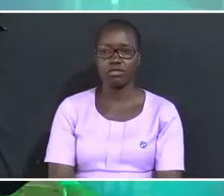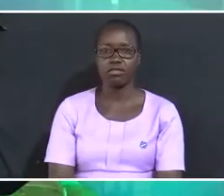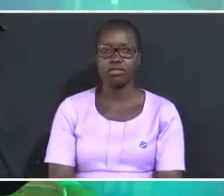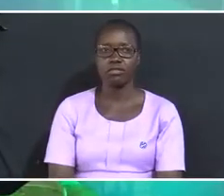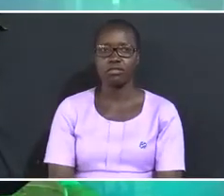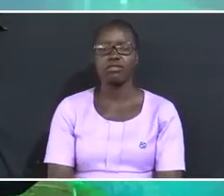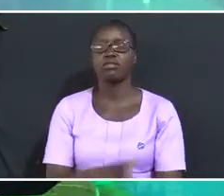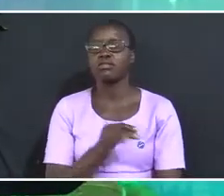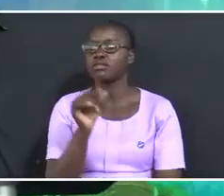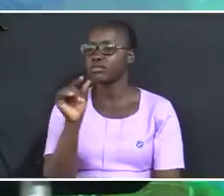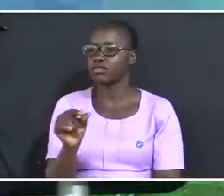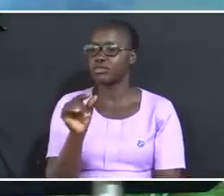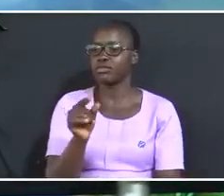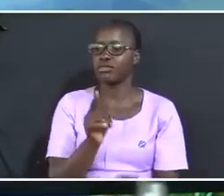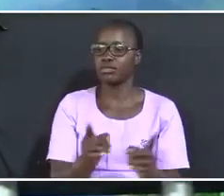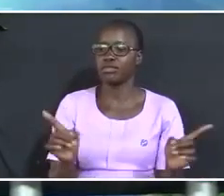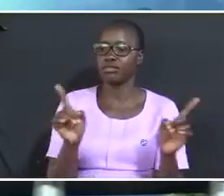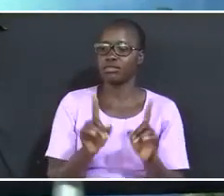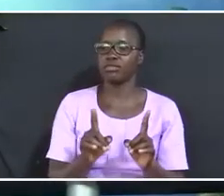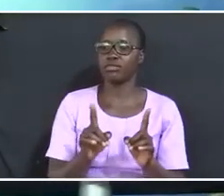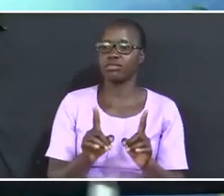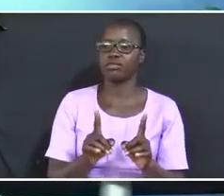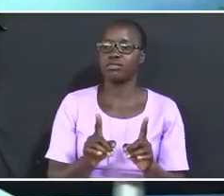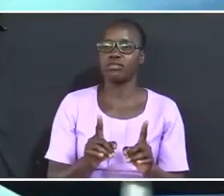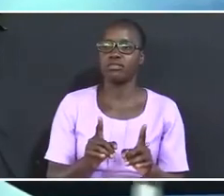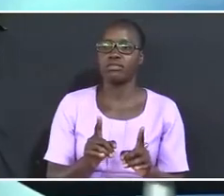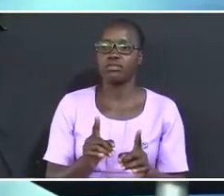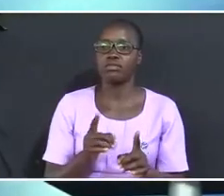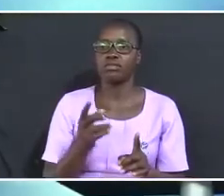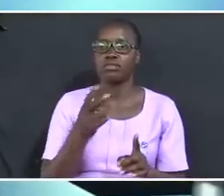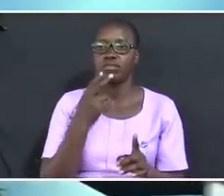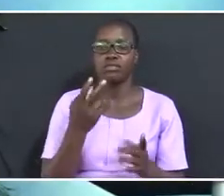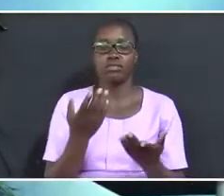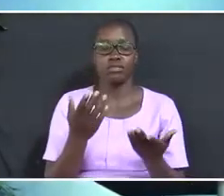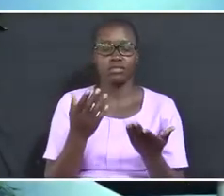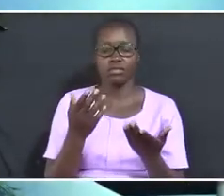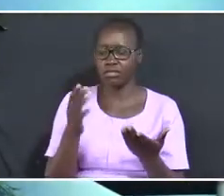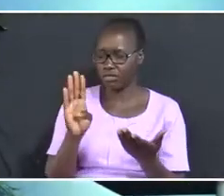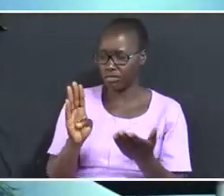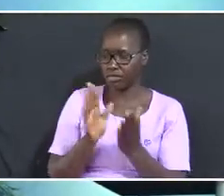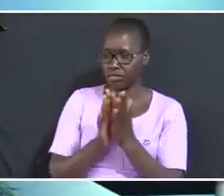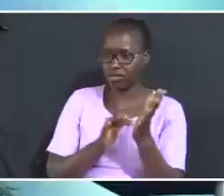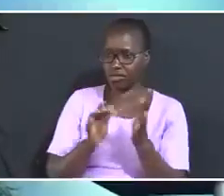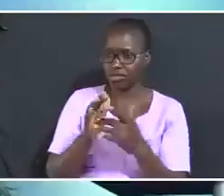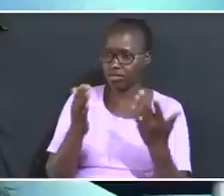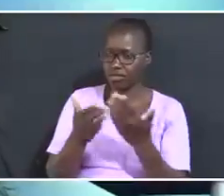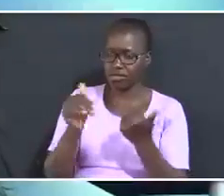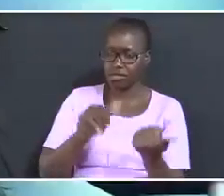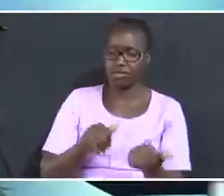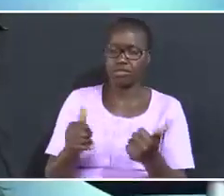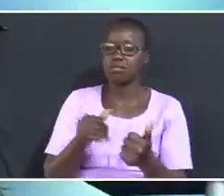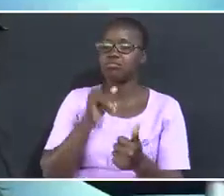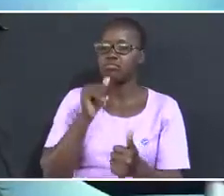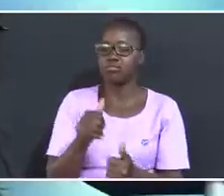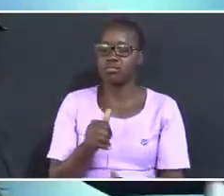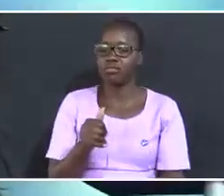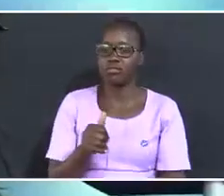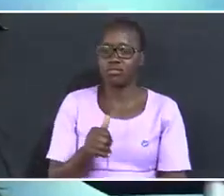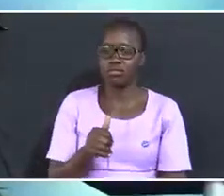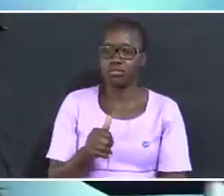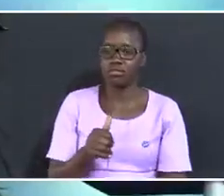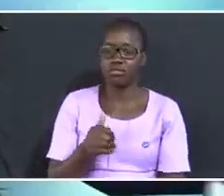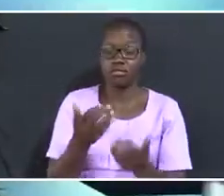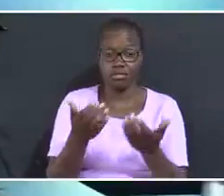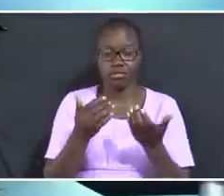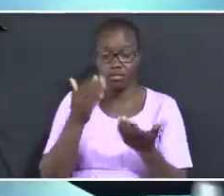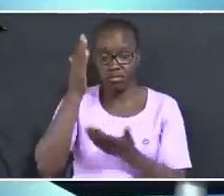And each one of us who have believed in Jesus Christ, whether you are baptized or not baptized, you